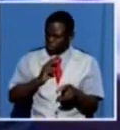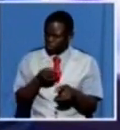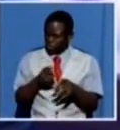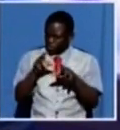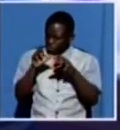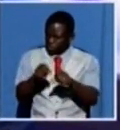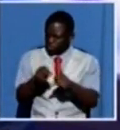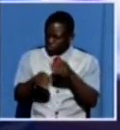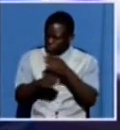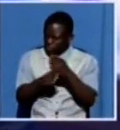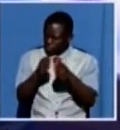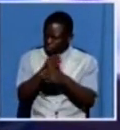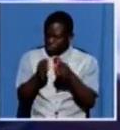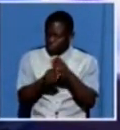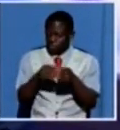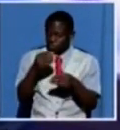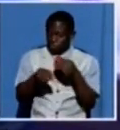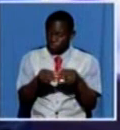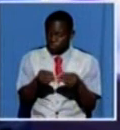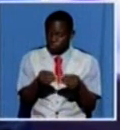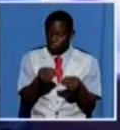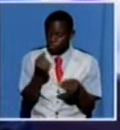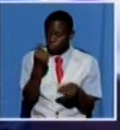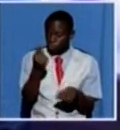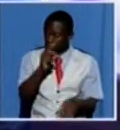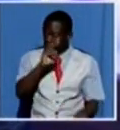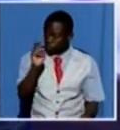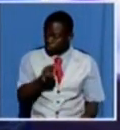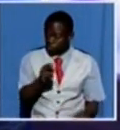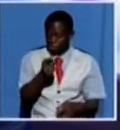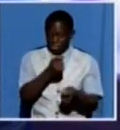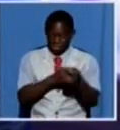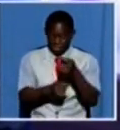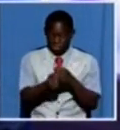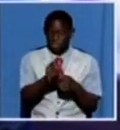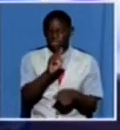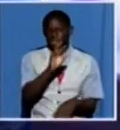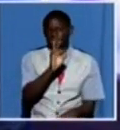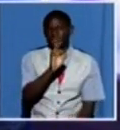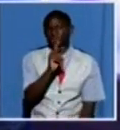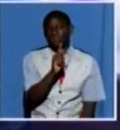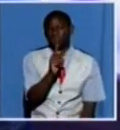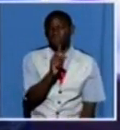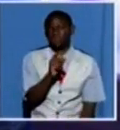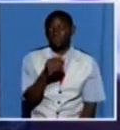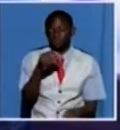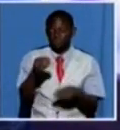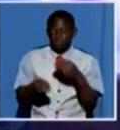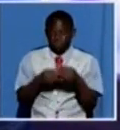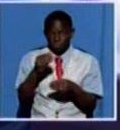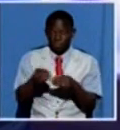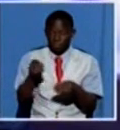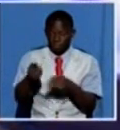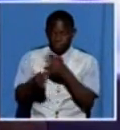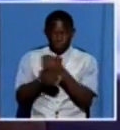at 9 kwacha per dollar, translating to about 39 million